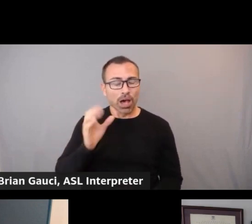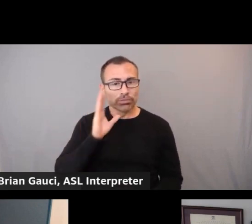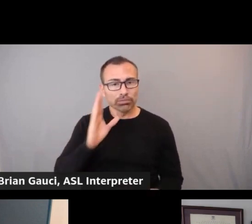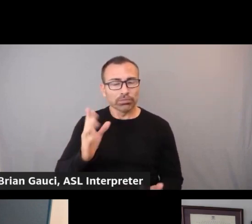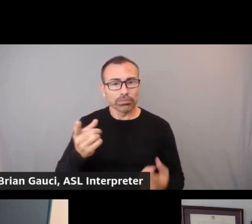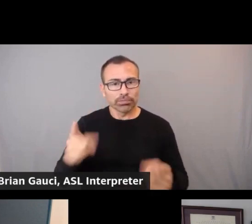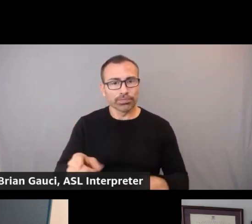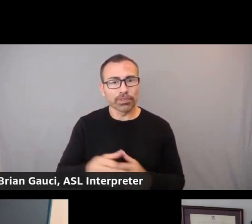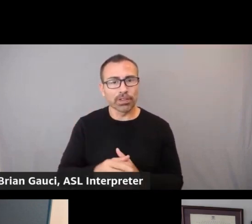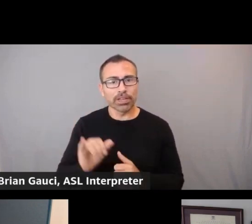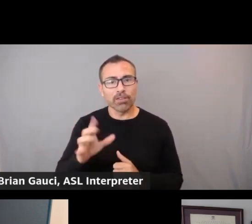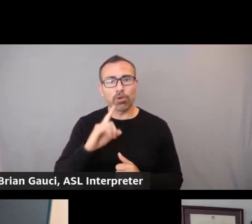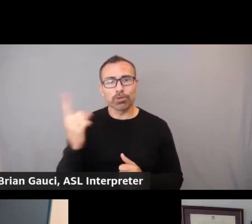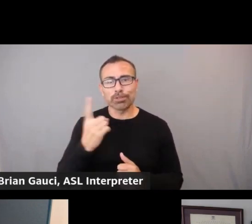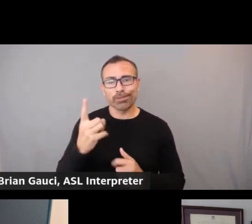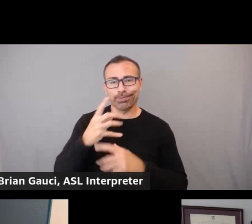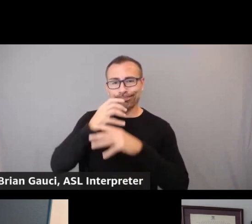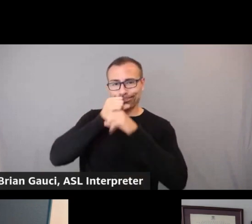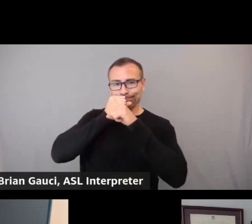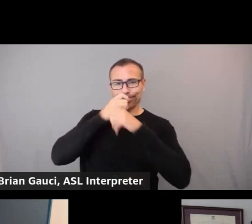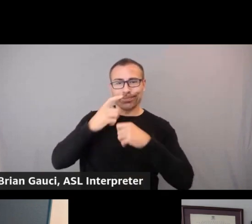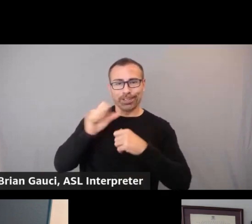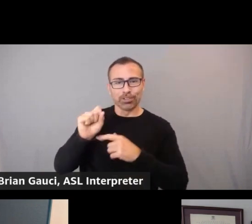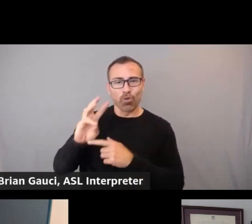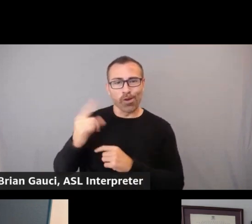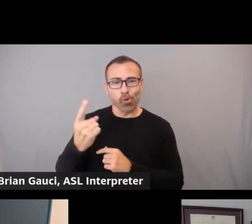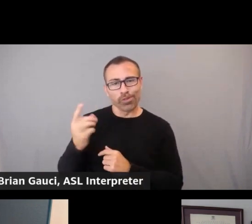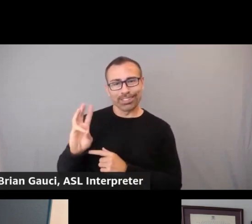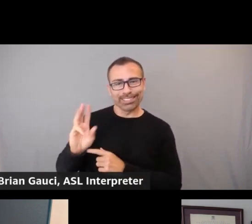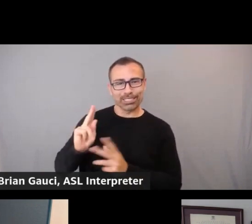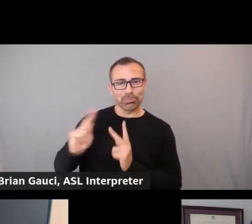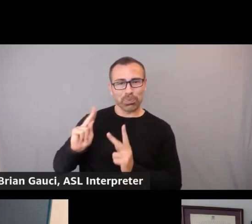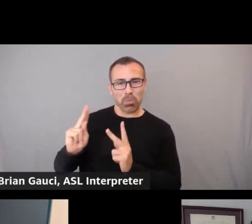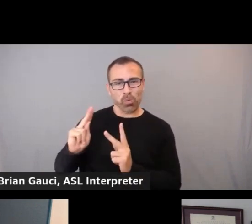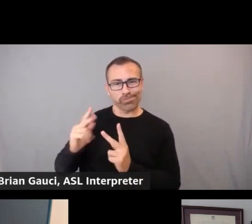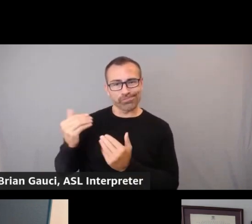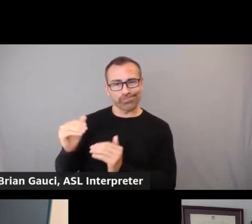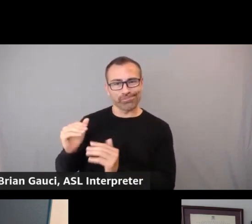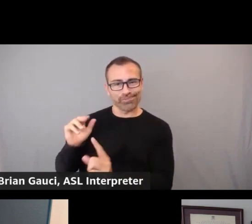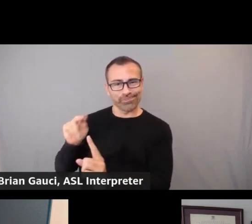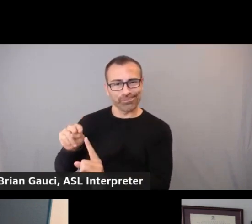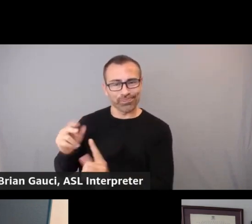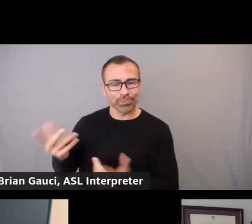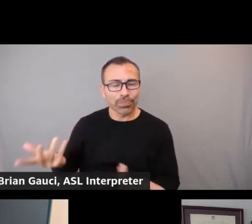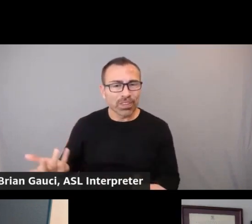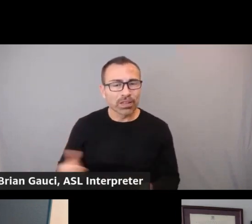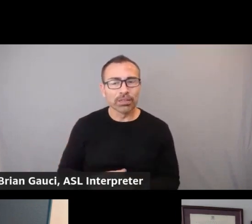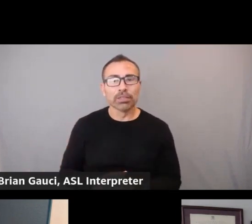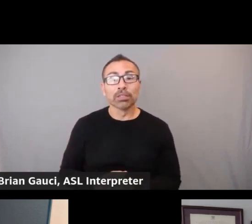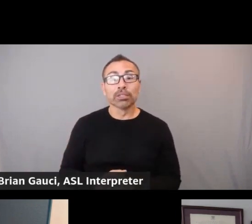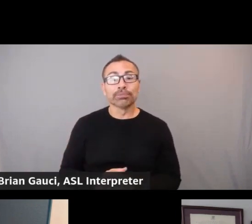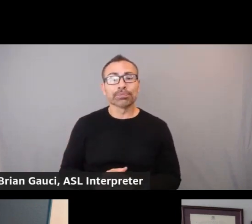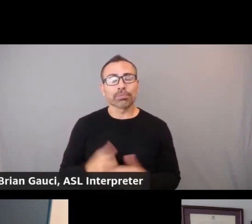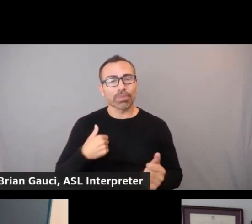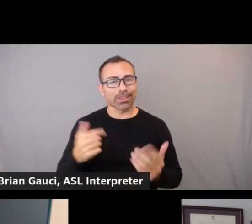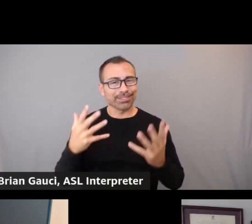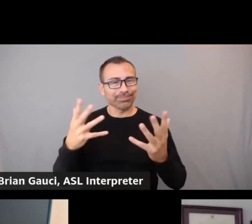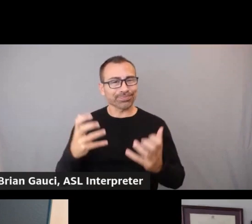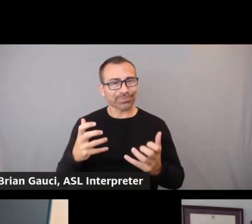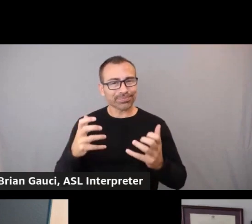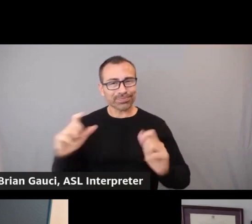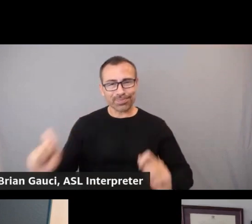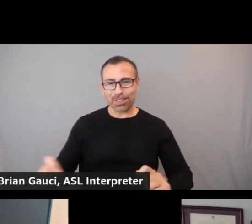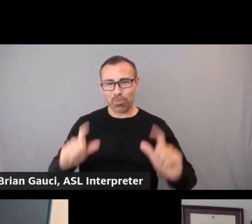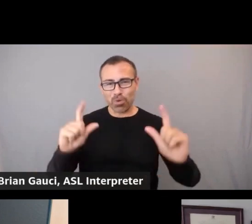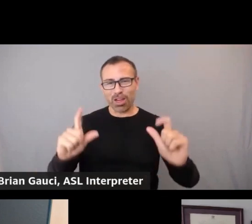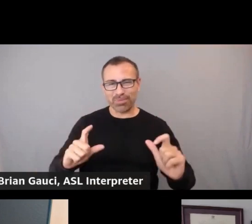proprietary piece of software out there that only 6 people ever got to look at. So I wanted to pull up just as a quick